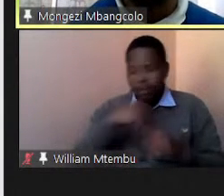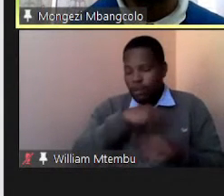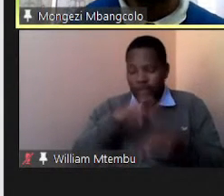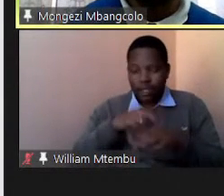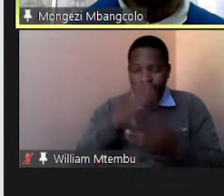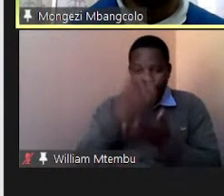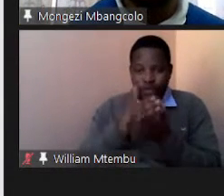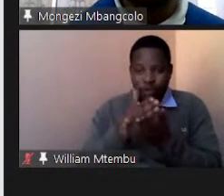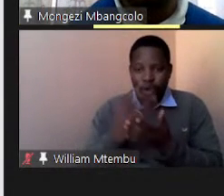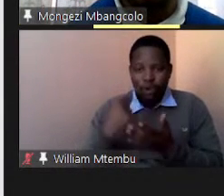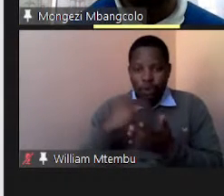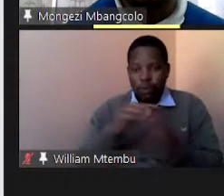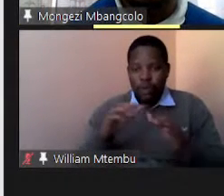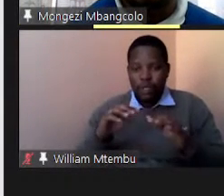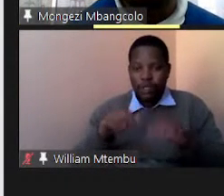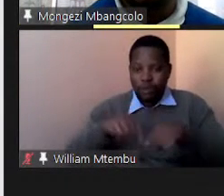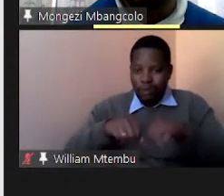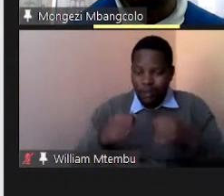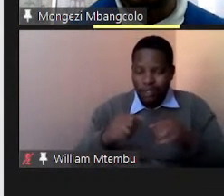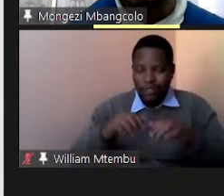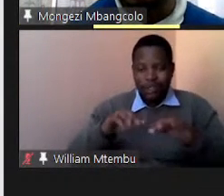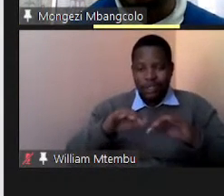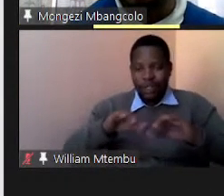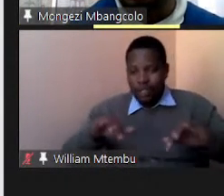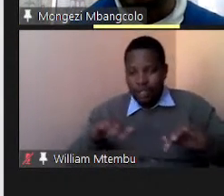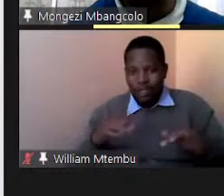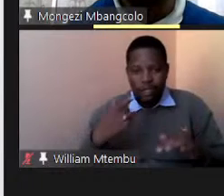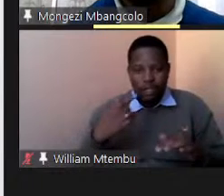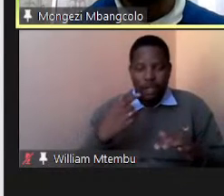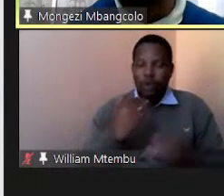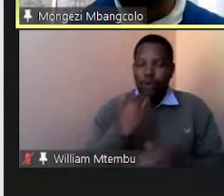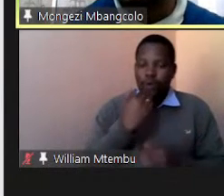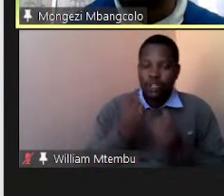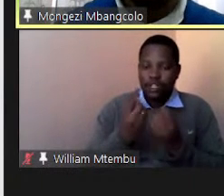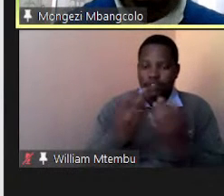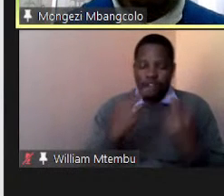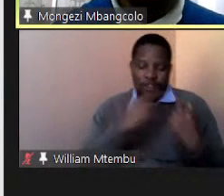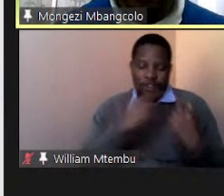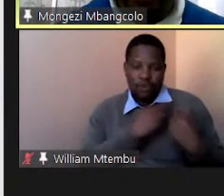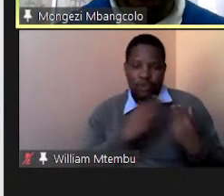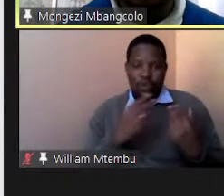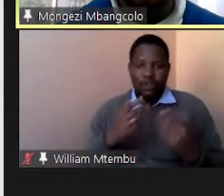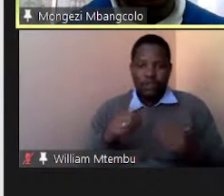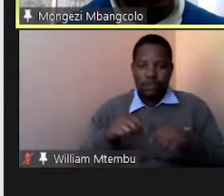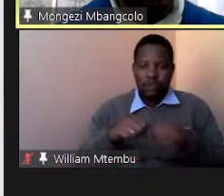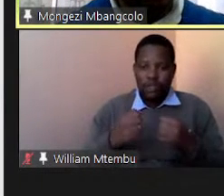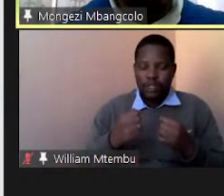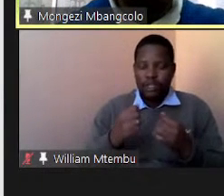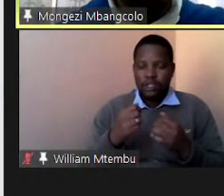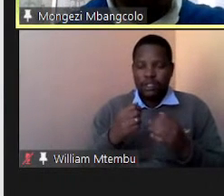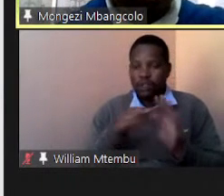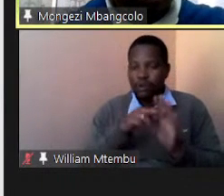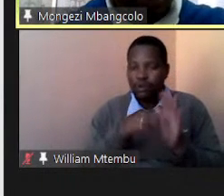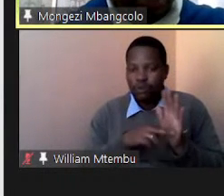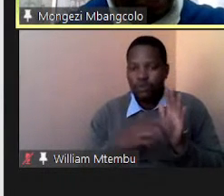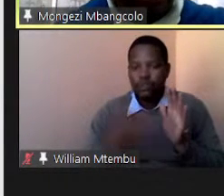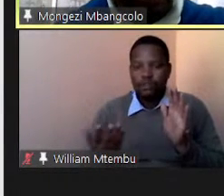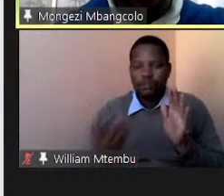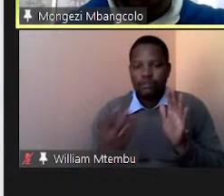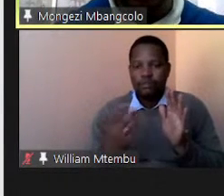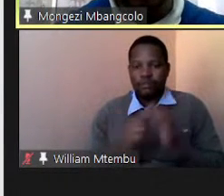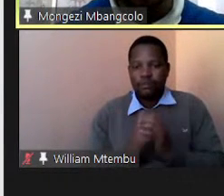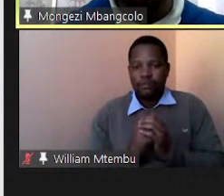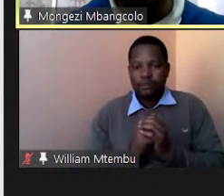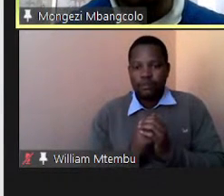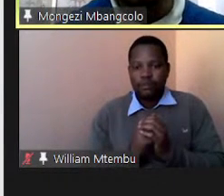we break the barriers, whoever is given the responsibility to break the barriers in the